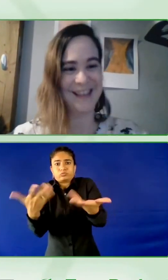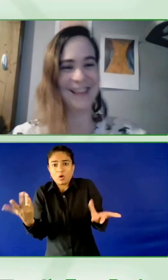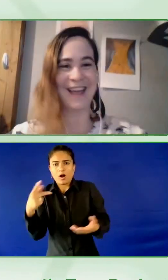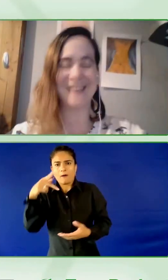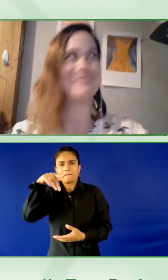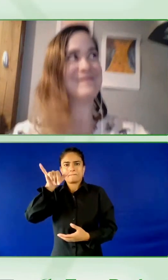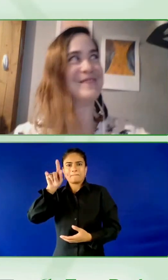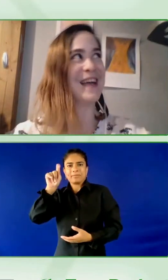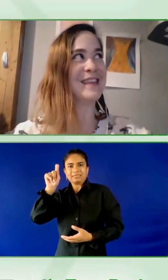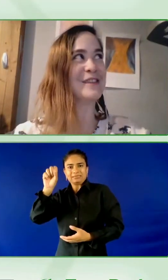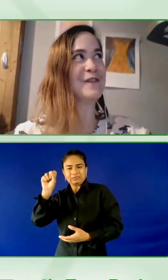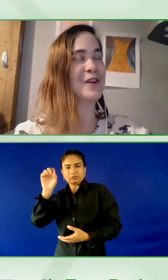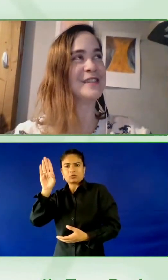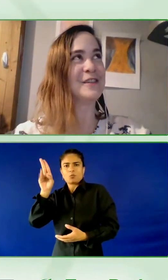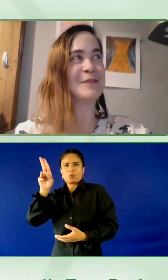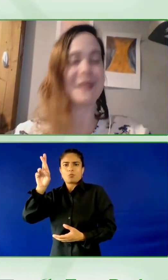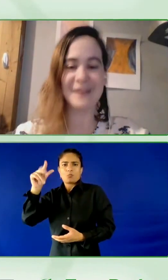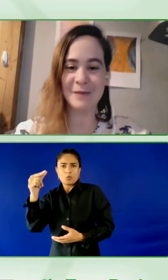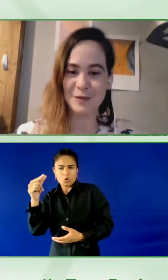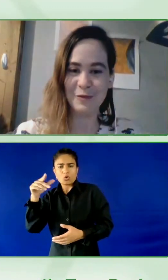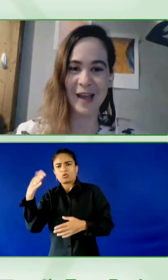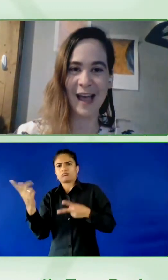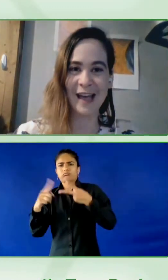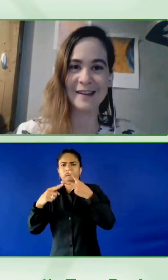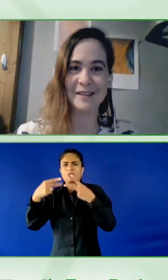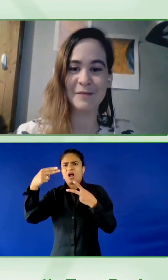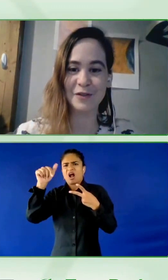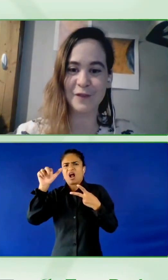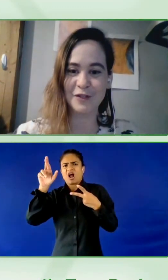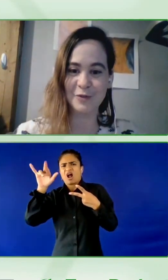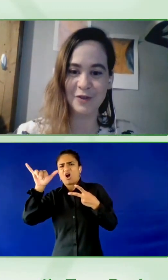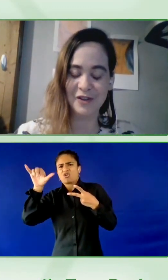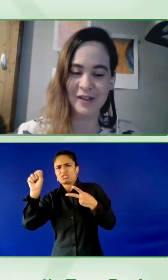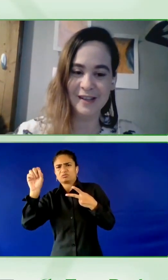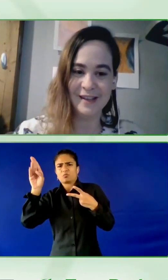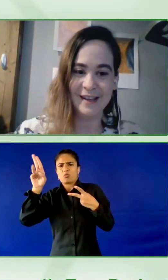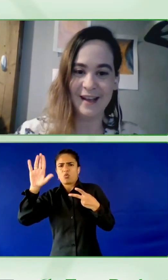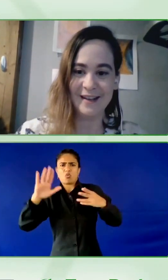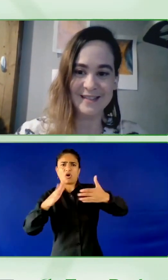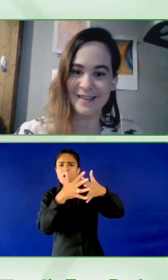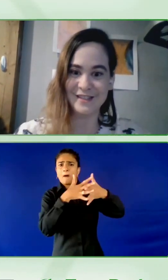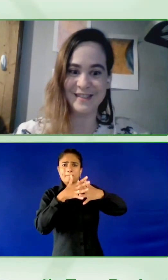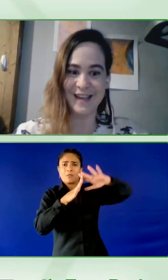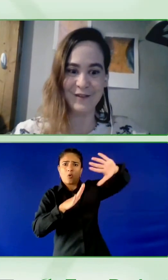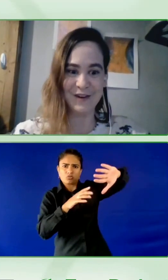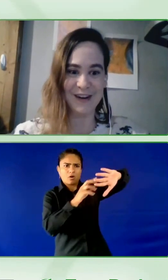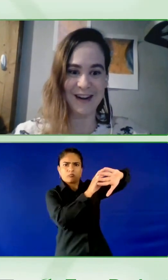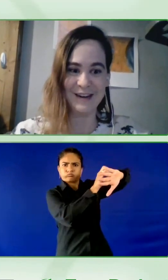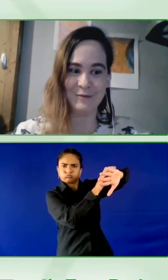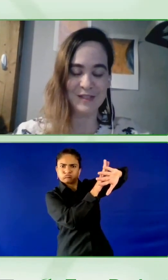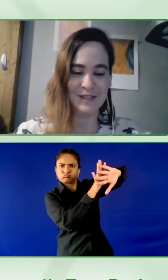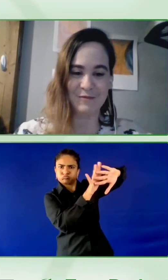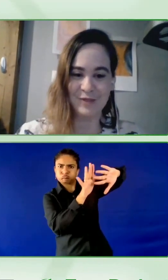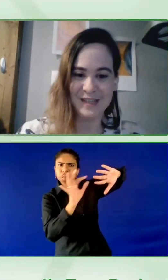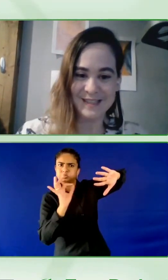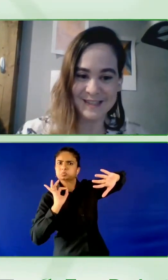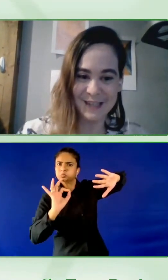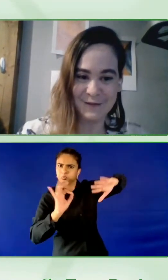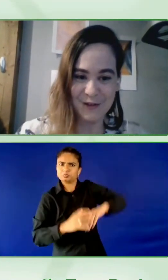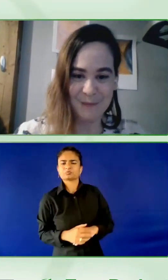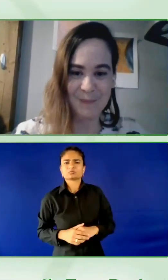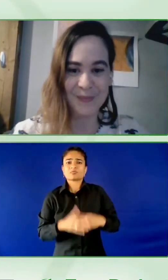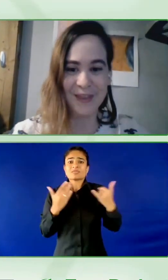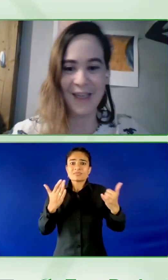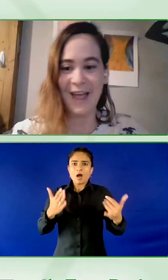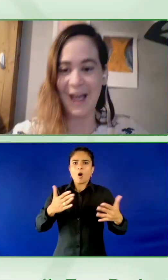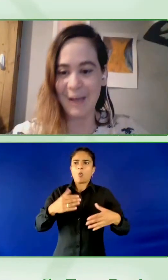cool. I think the first year of the pandemic was when we had the most virtual sessions ever, and it was really